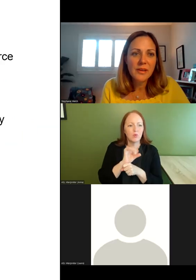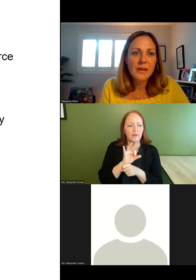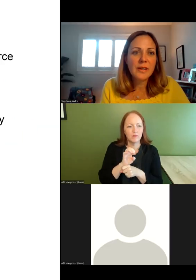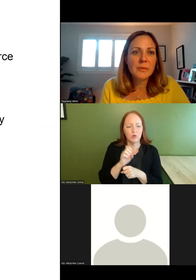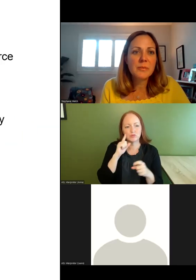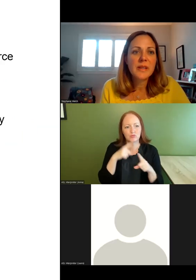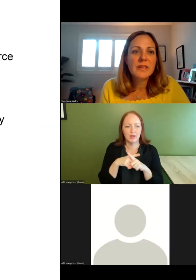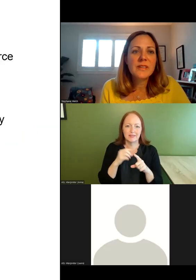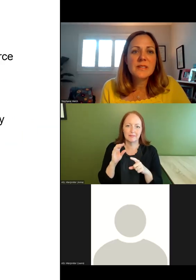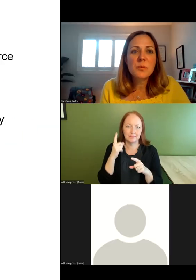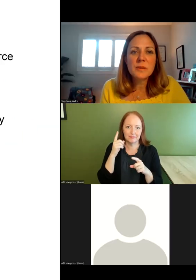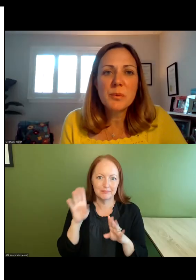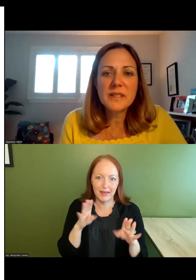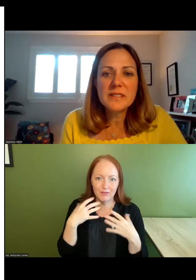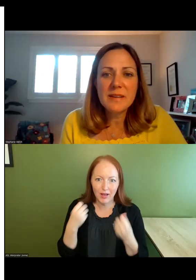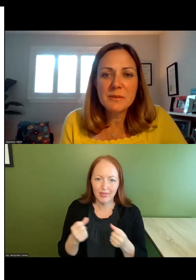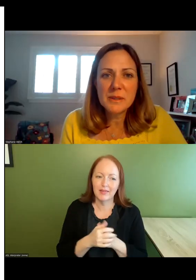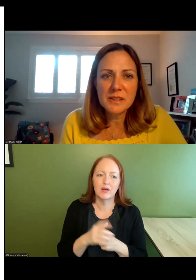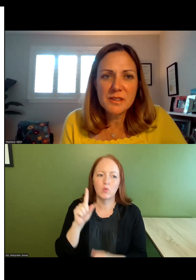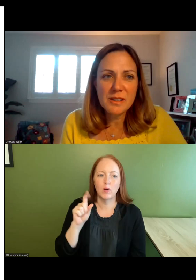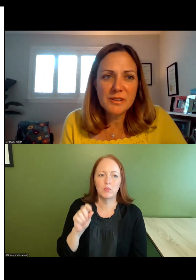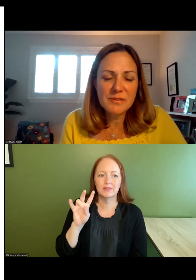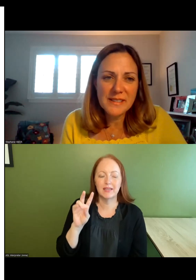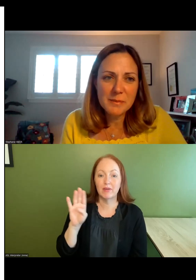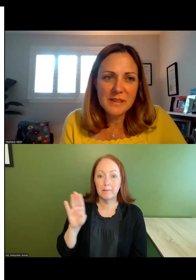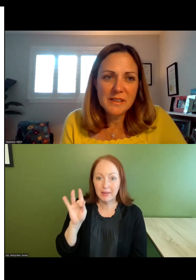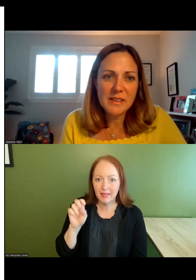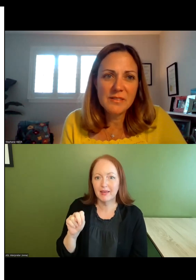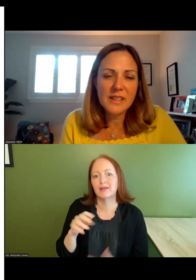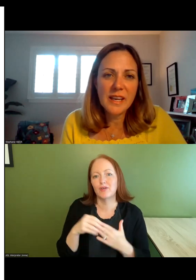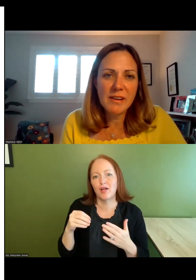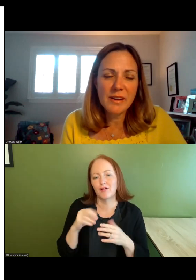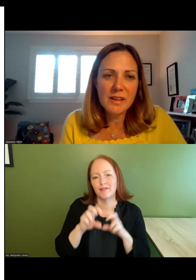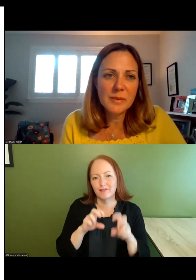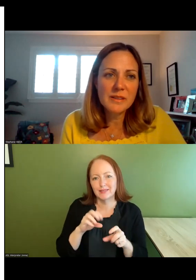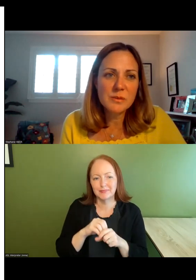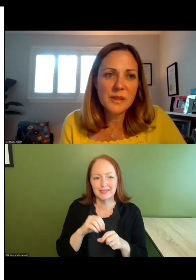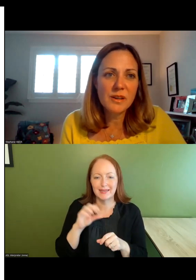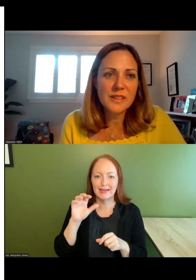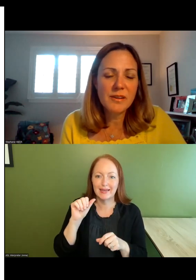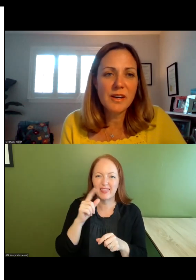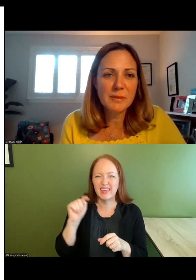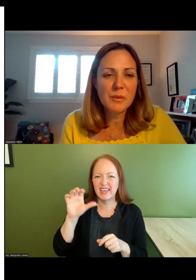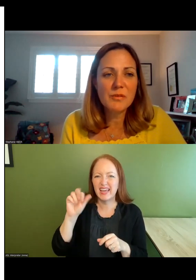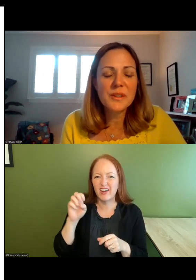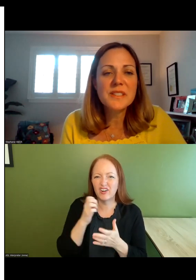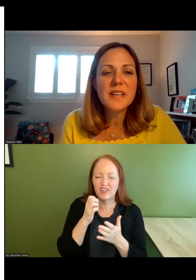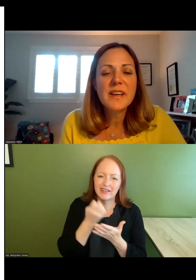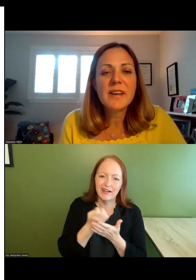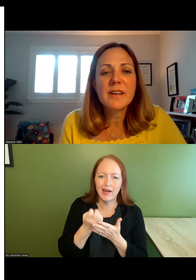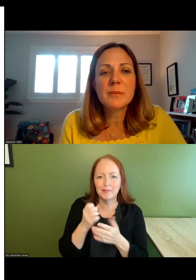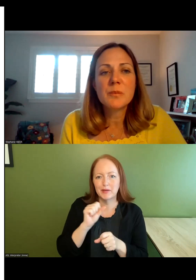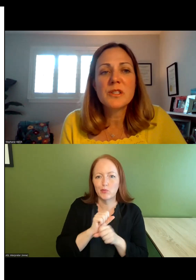health. This $1.7 billion investment in the care economy is what we call it, the care economy